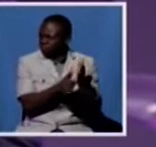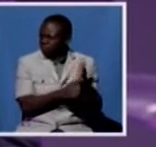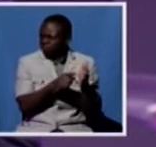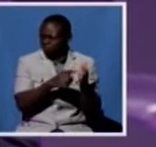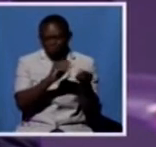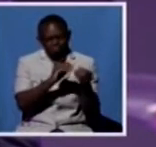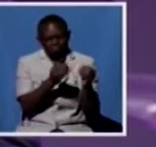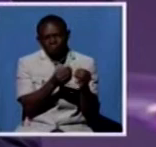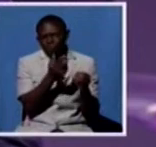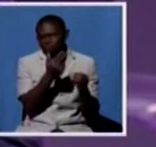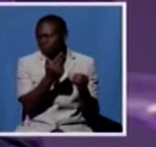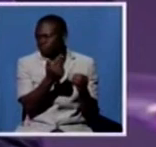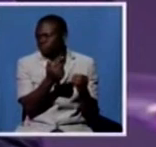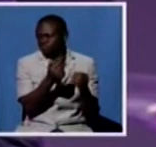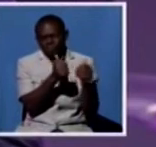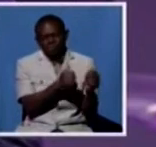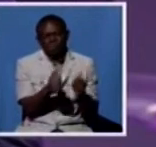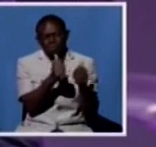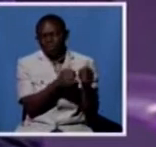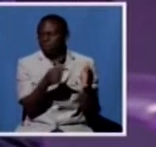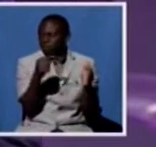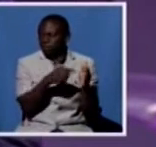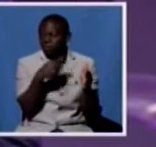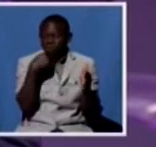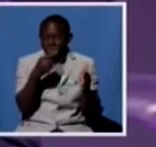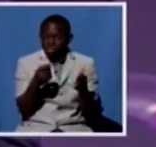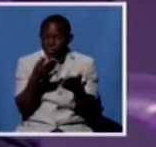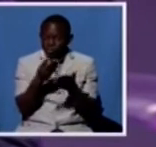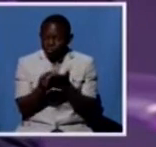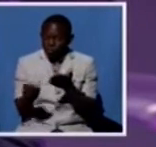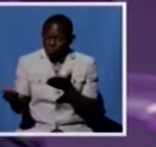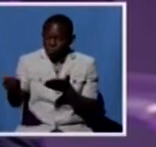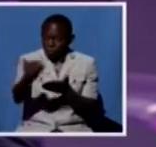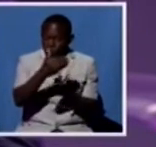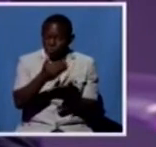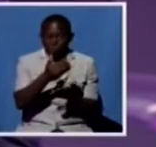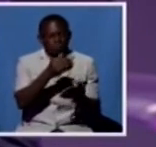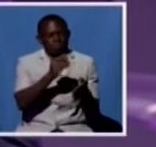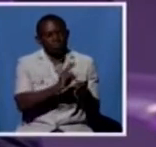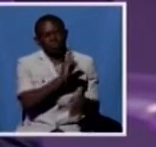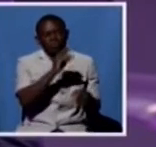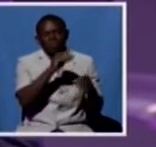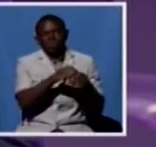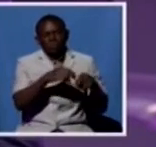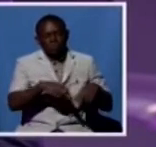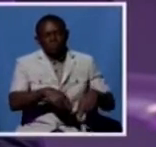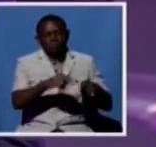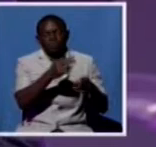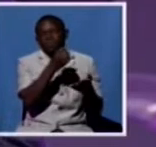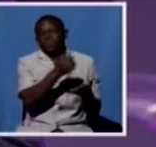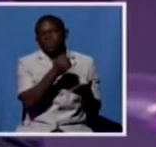which essentially stipulates that when you collect the tolls, they will accrue to the road fund, and they shall be used on